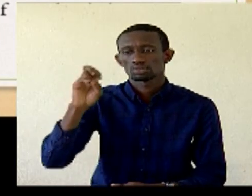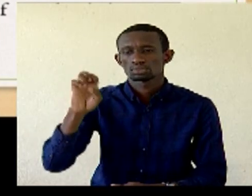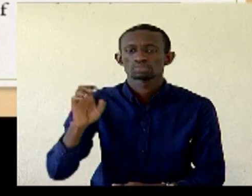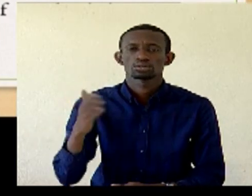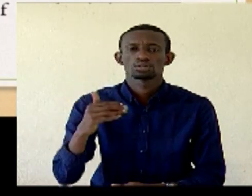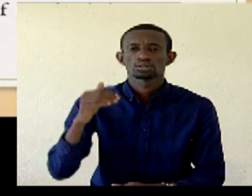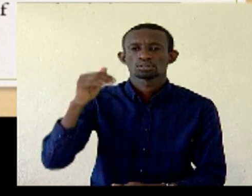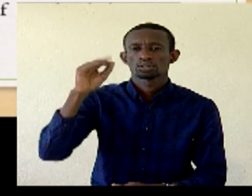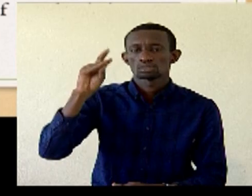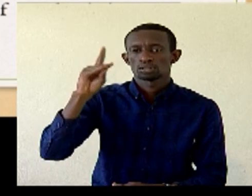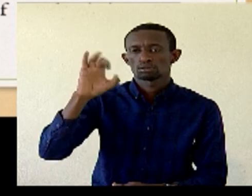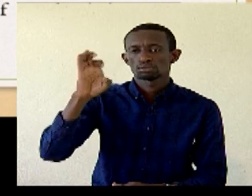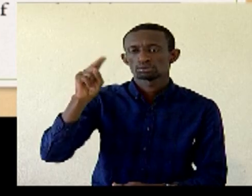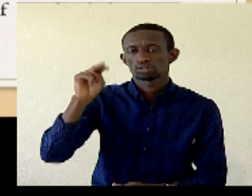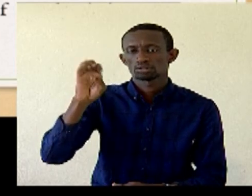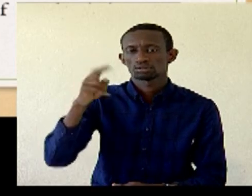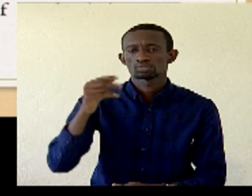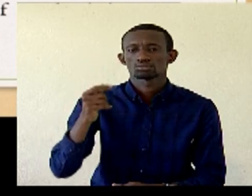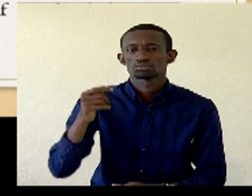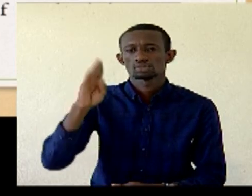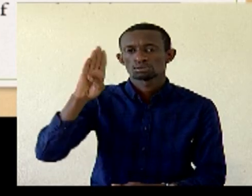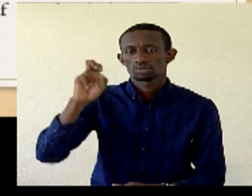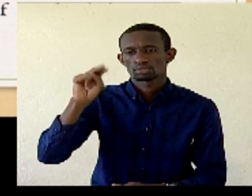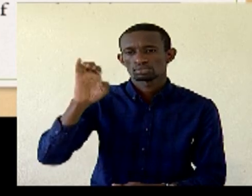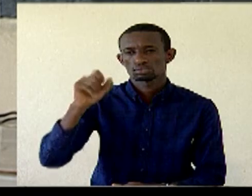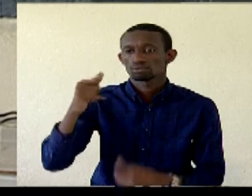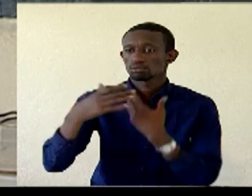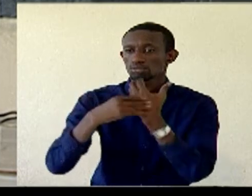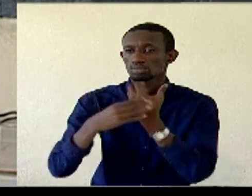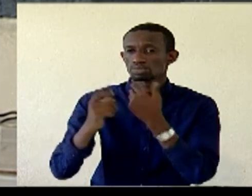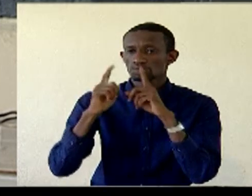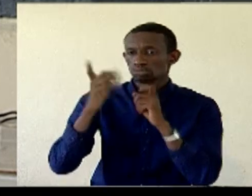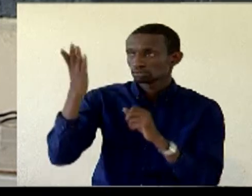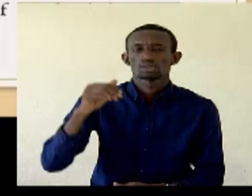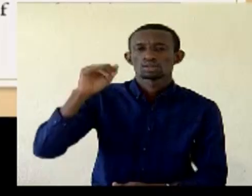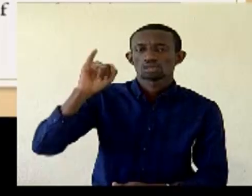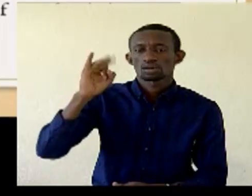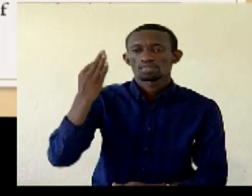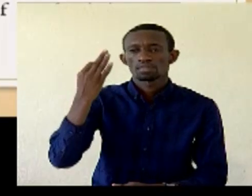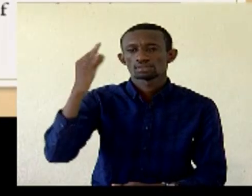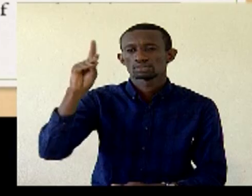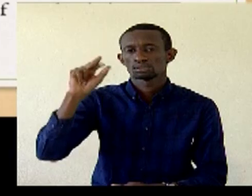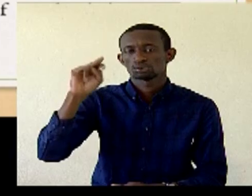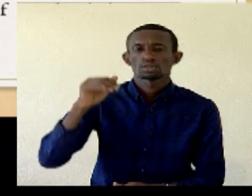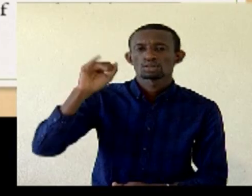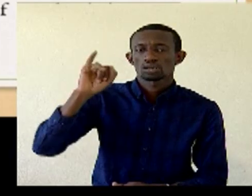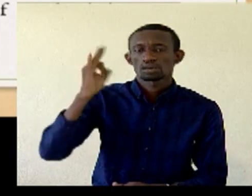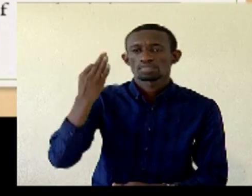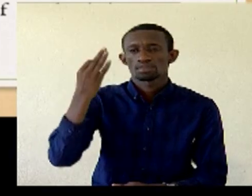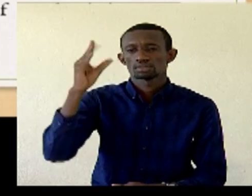there is number 2. Capture that information. I hope you've already captured that.